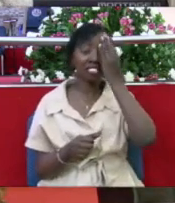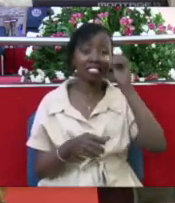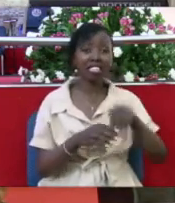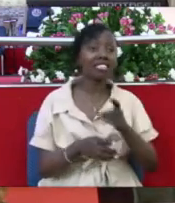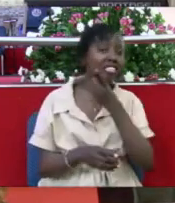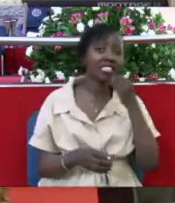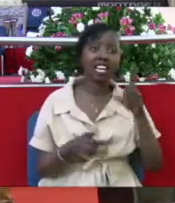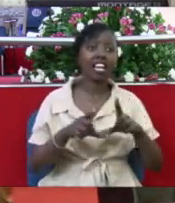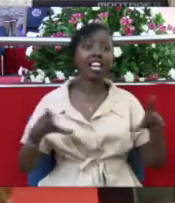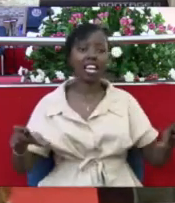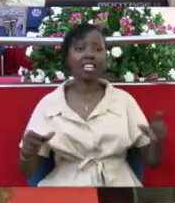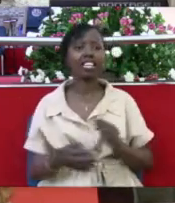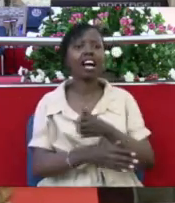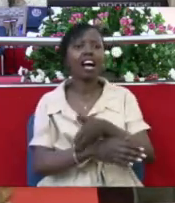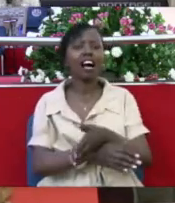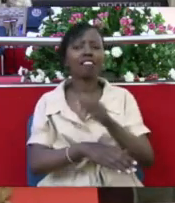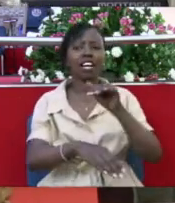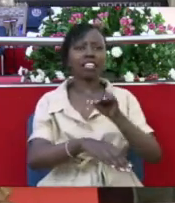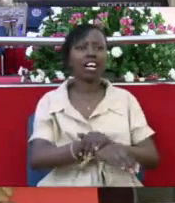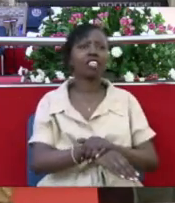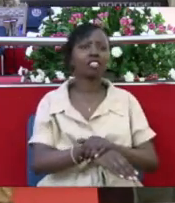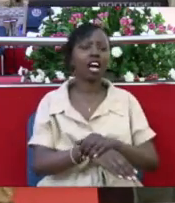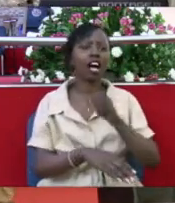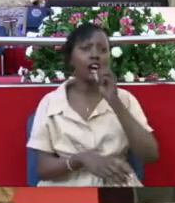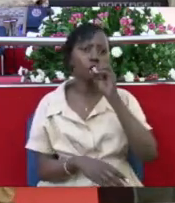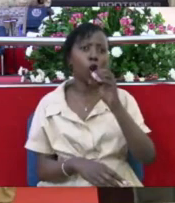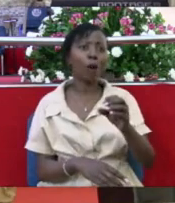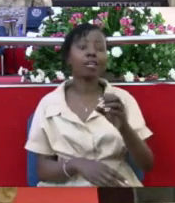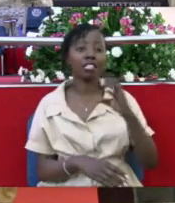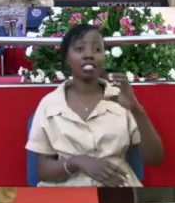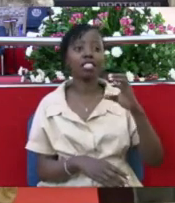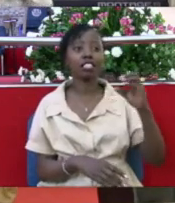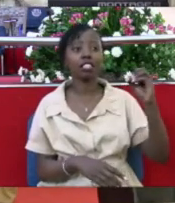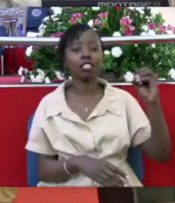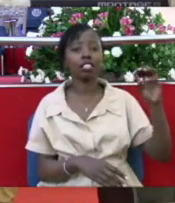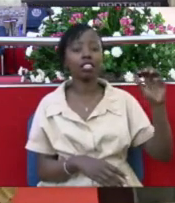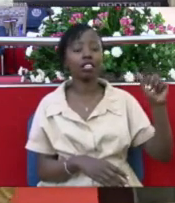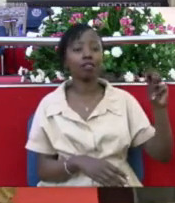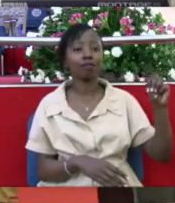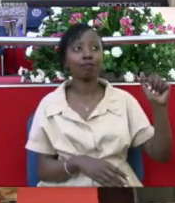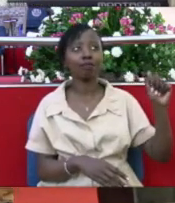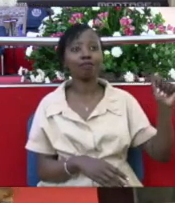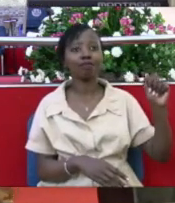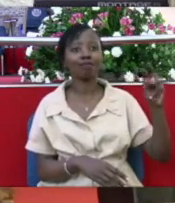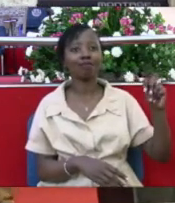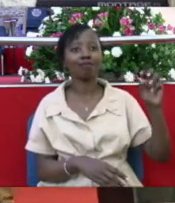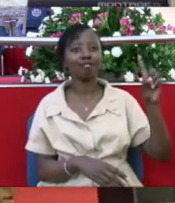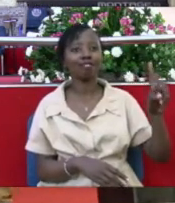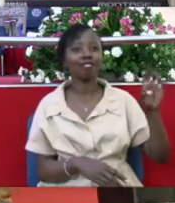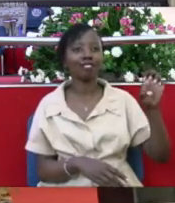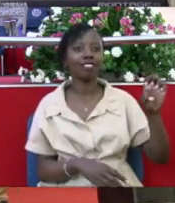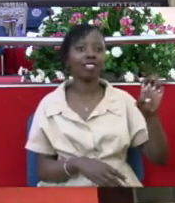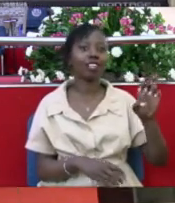Israeli. After they have been given the commandments by God. Wamepatiwa agano ama wamepatiwa agano na Mungu. After the Lord has saved